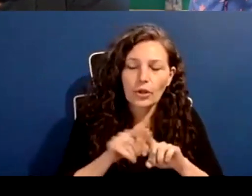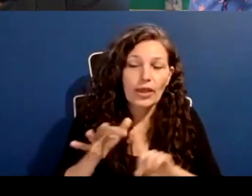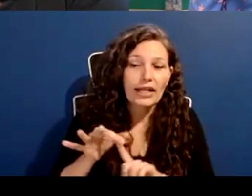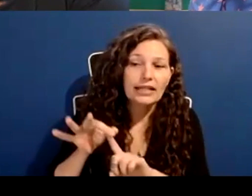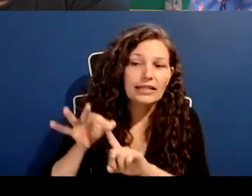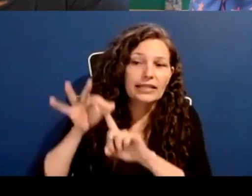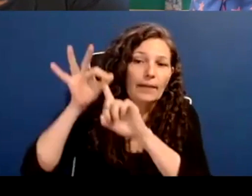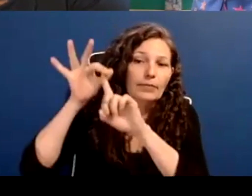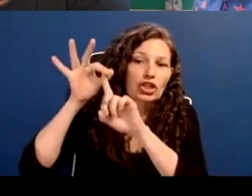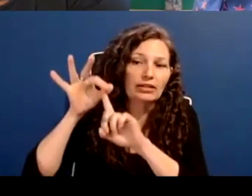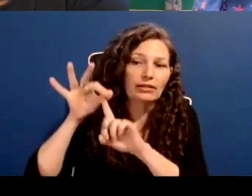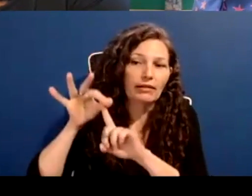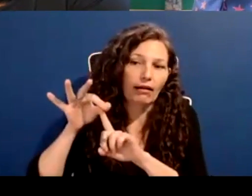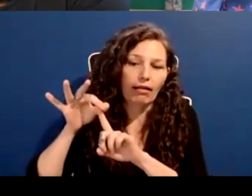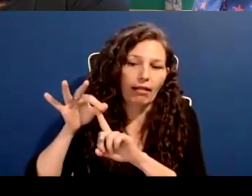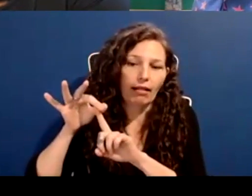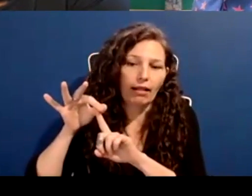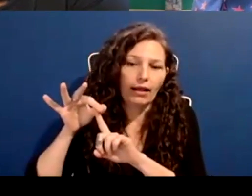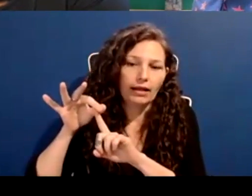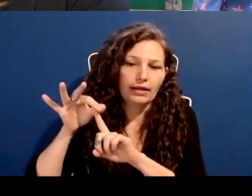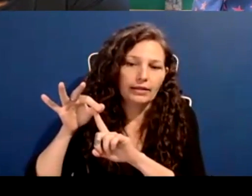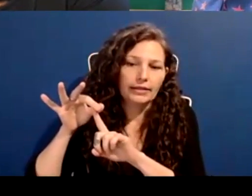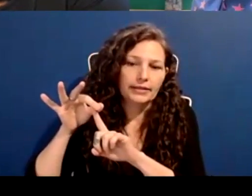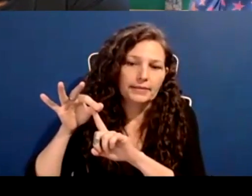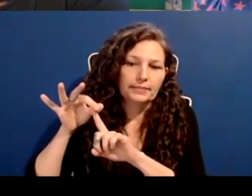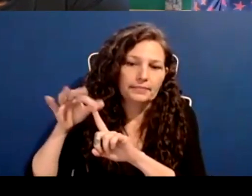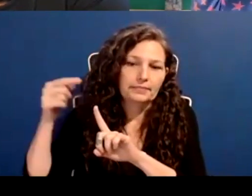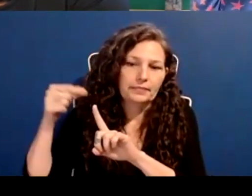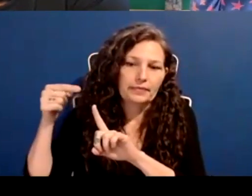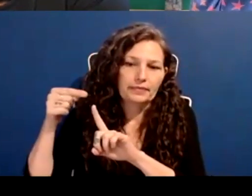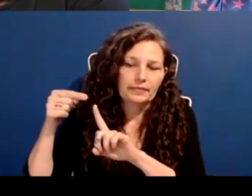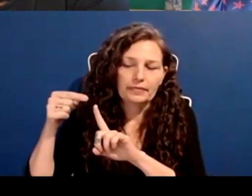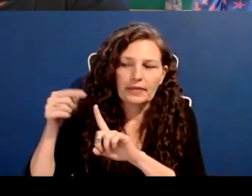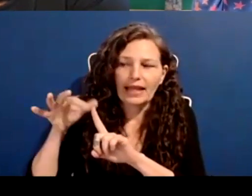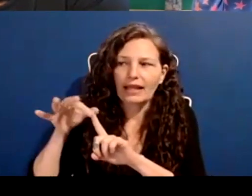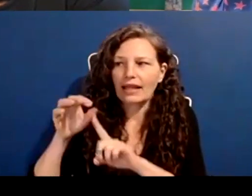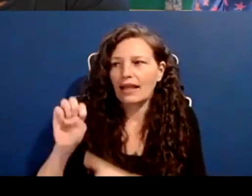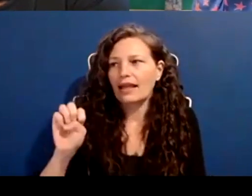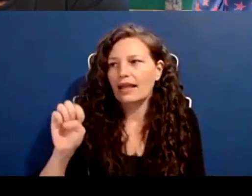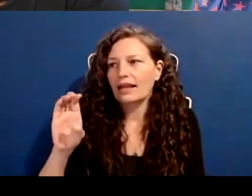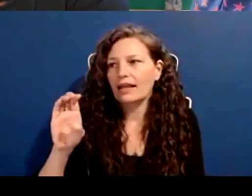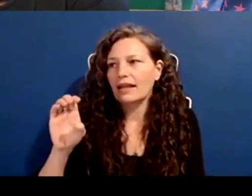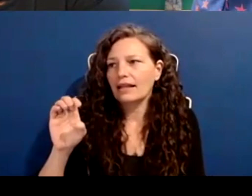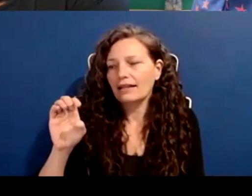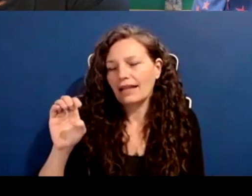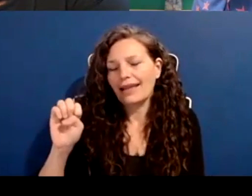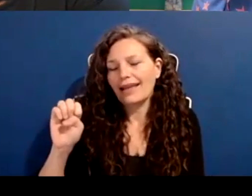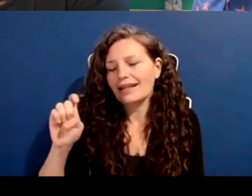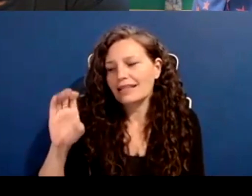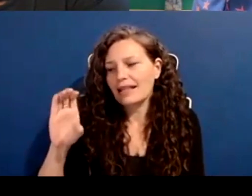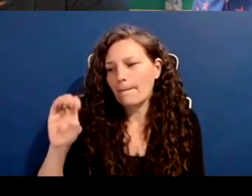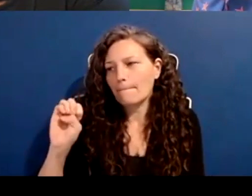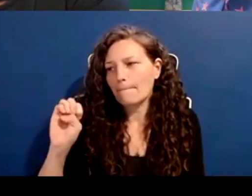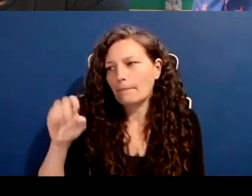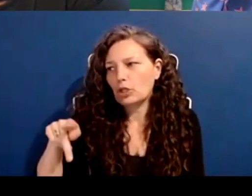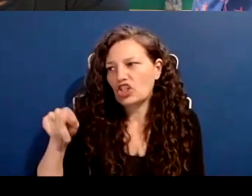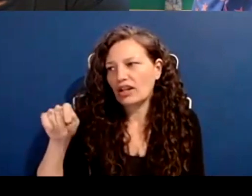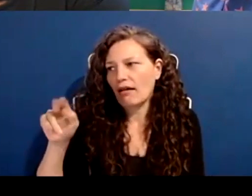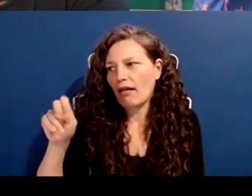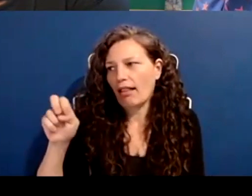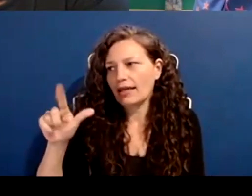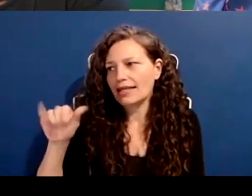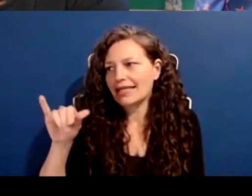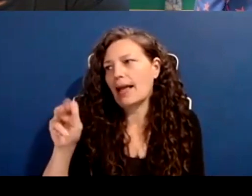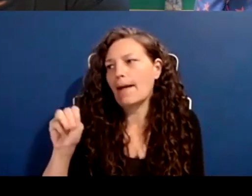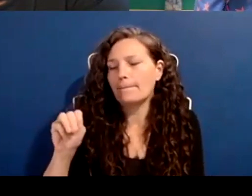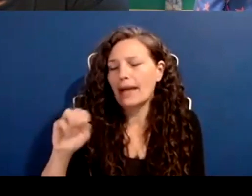already named, how that connects to God, to our understanding of God. Both of us talk about